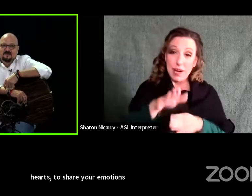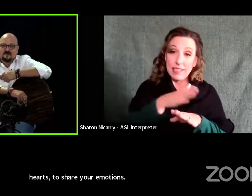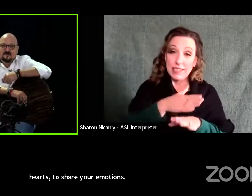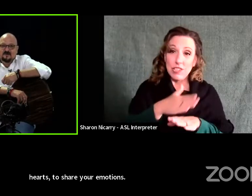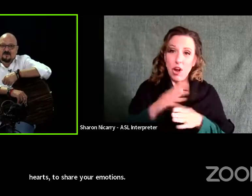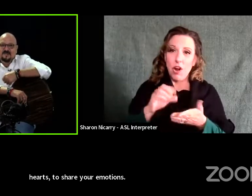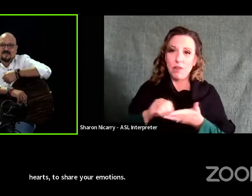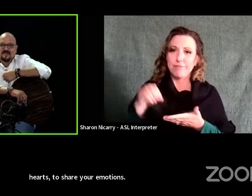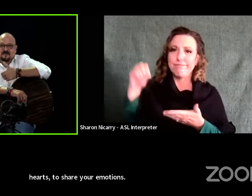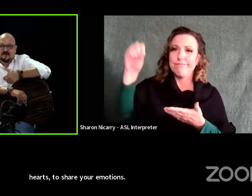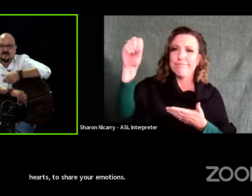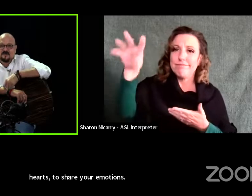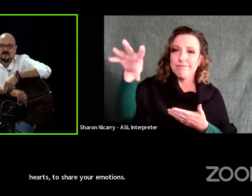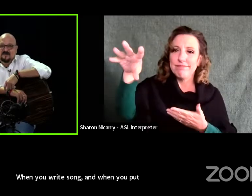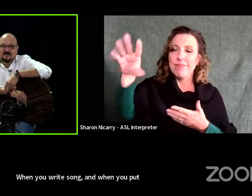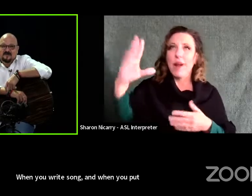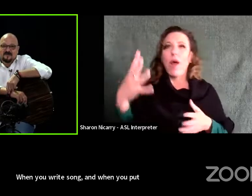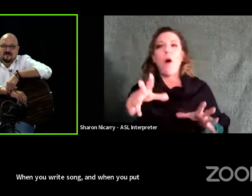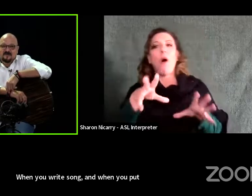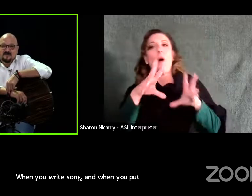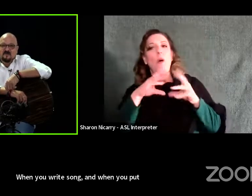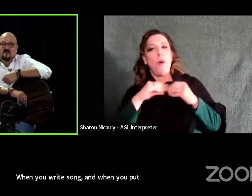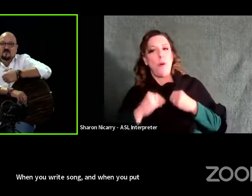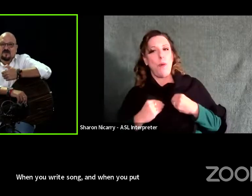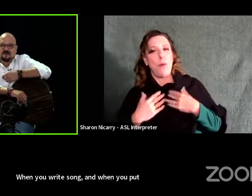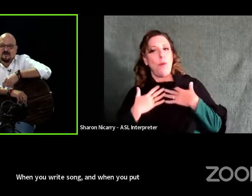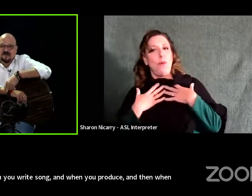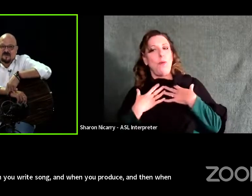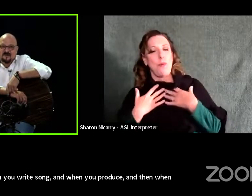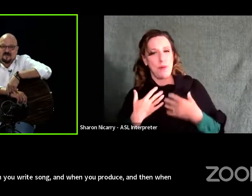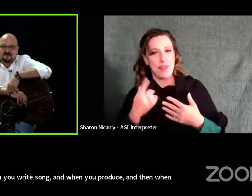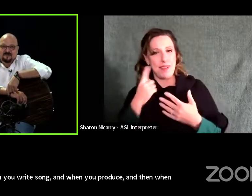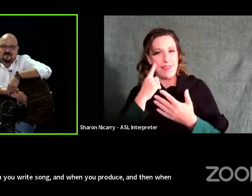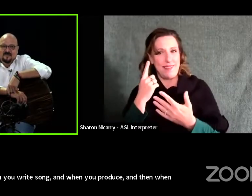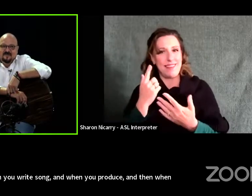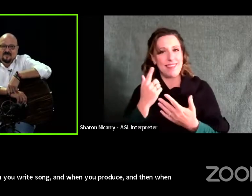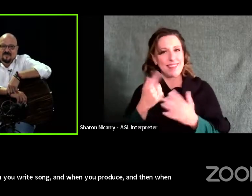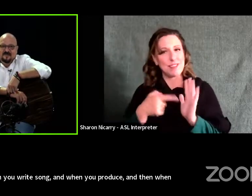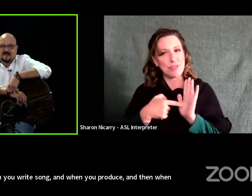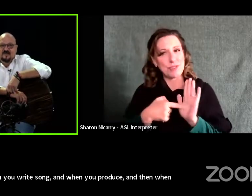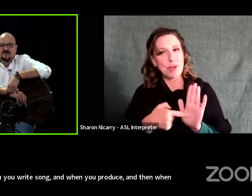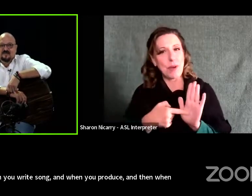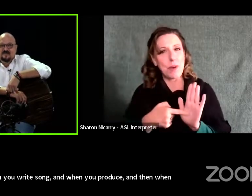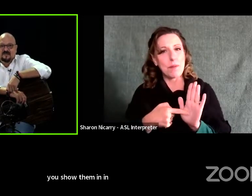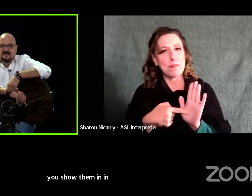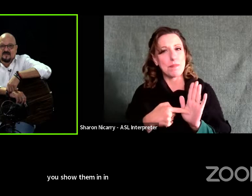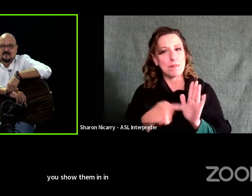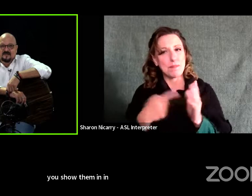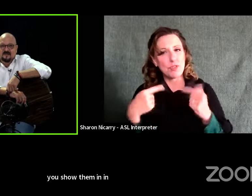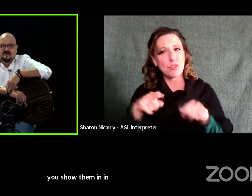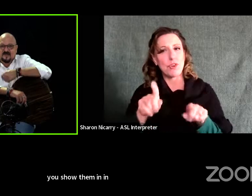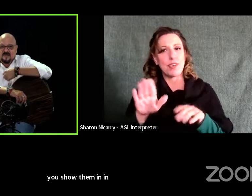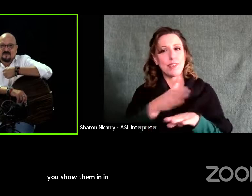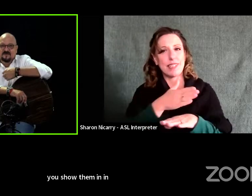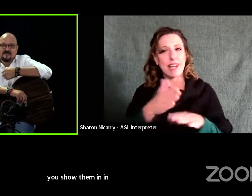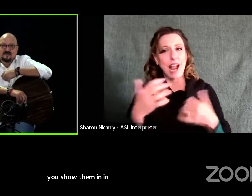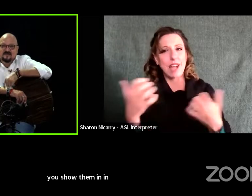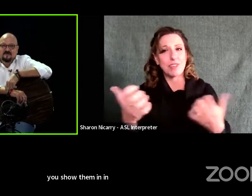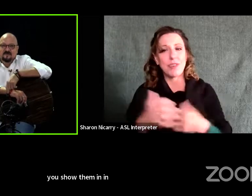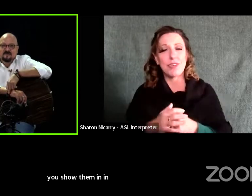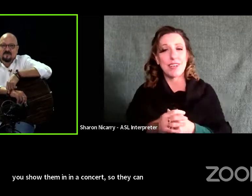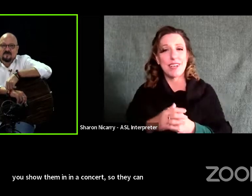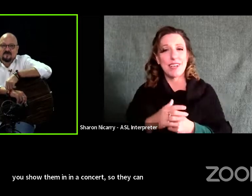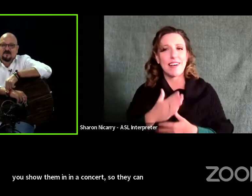and when you produce, and then when you show them in a concert, so they can